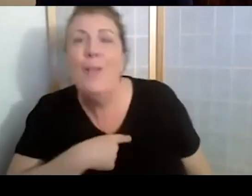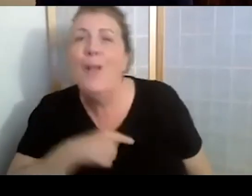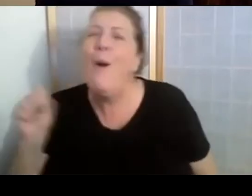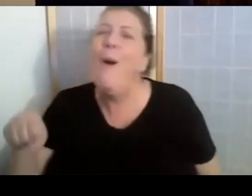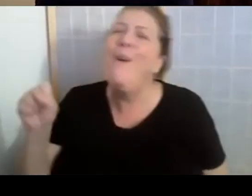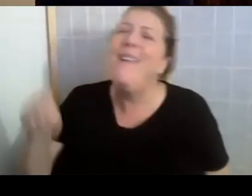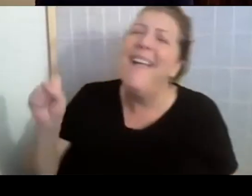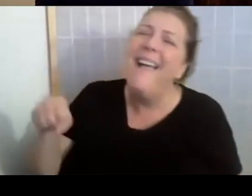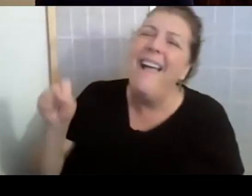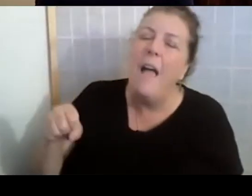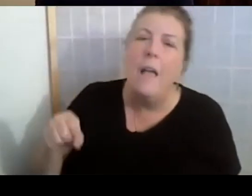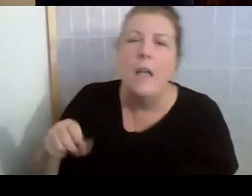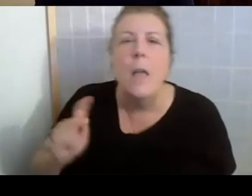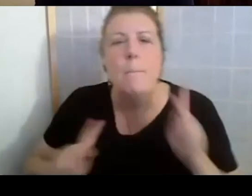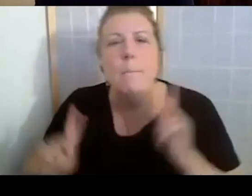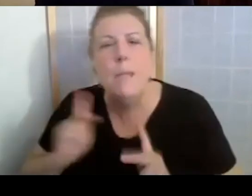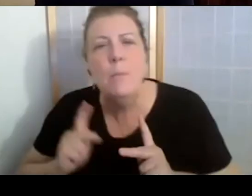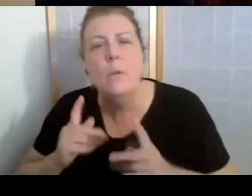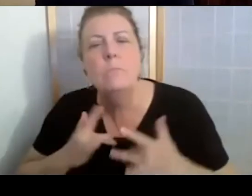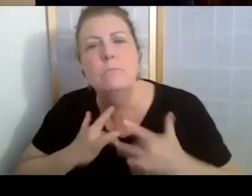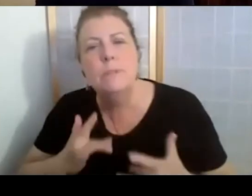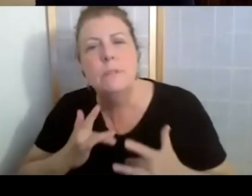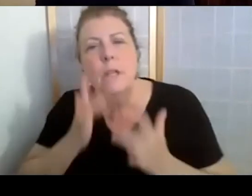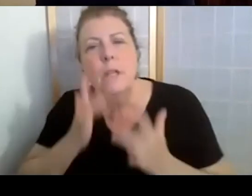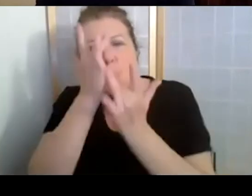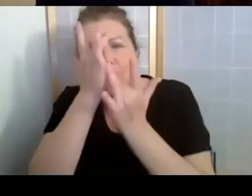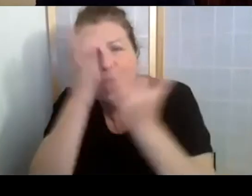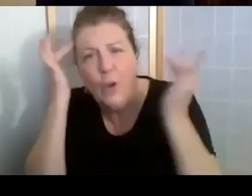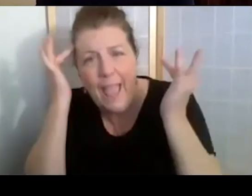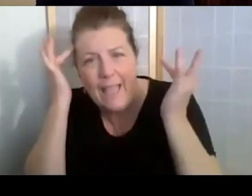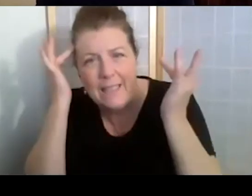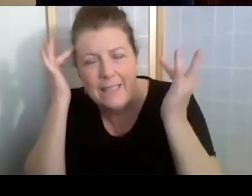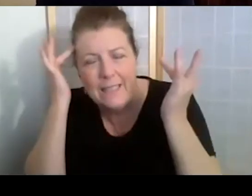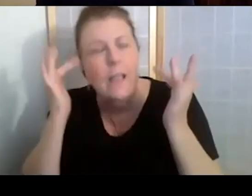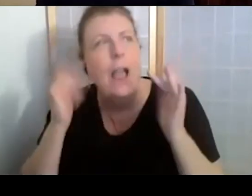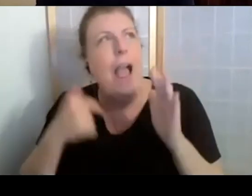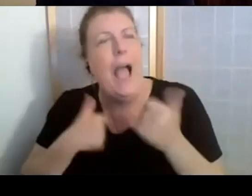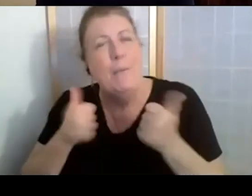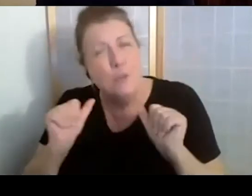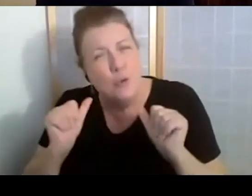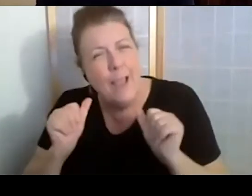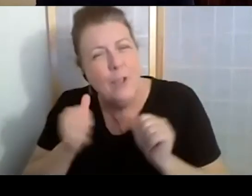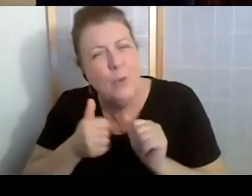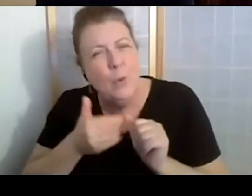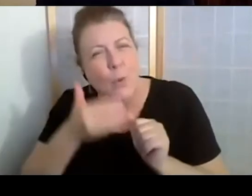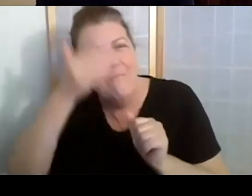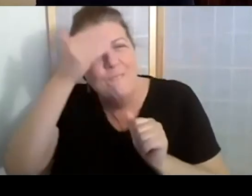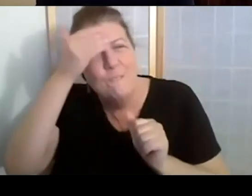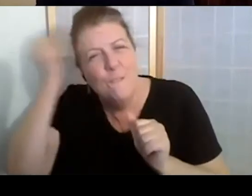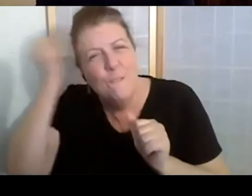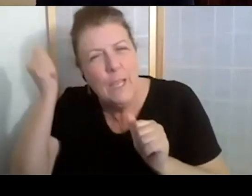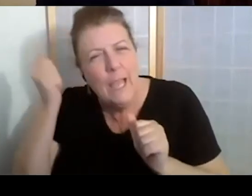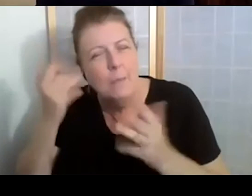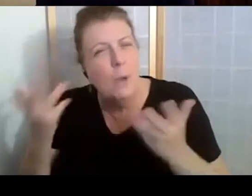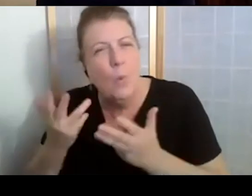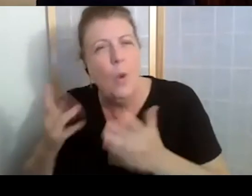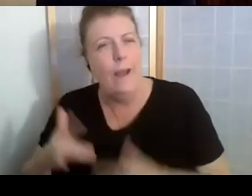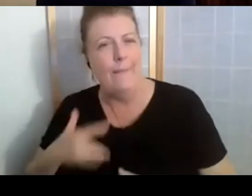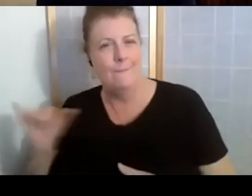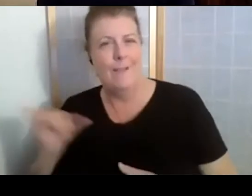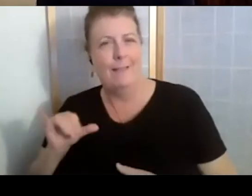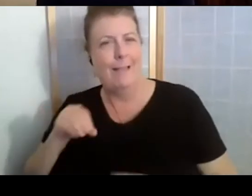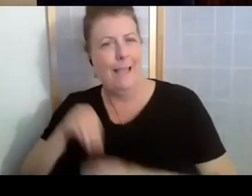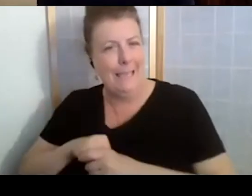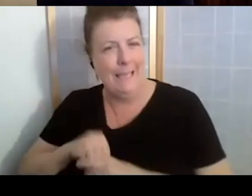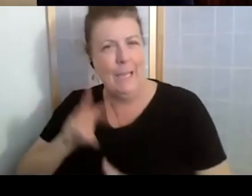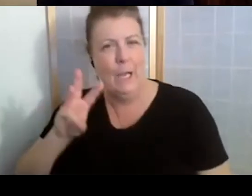that I'm trying to forget about what it was like inside of Watchmen, but I do know that the subject